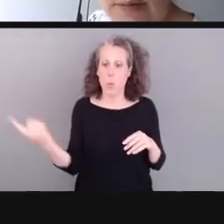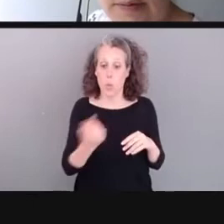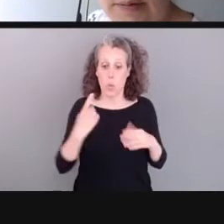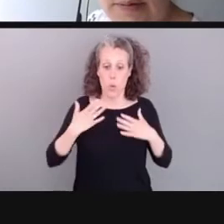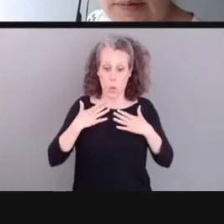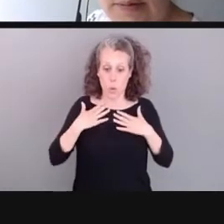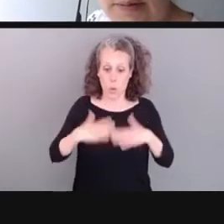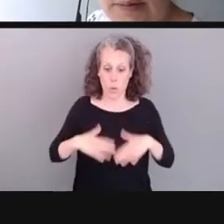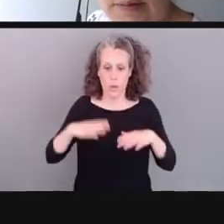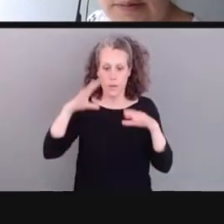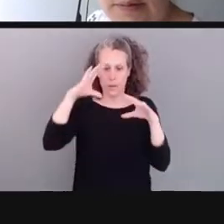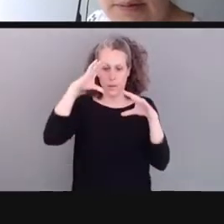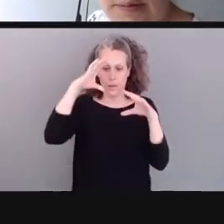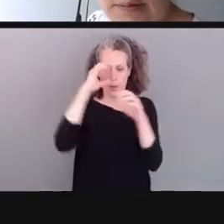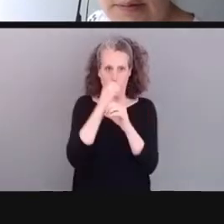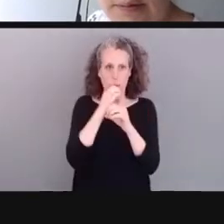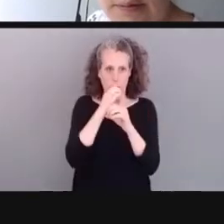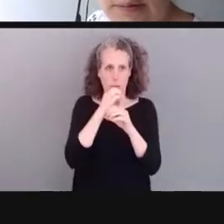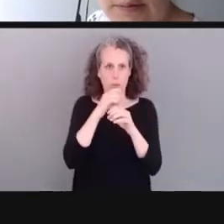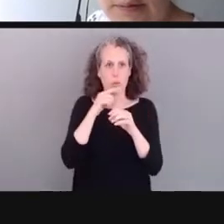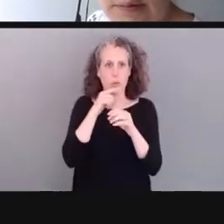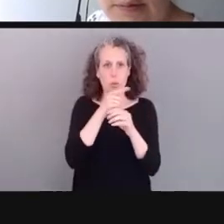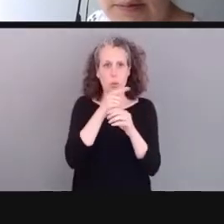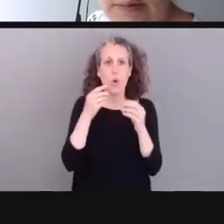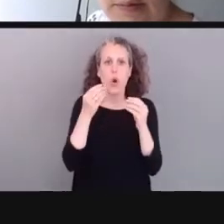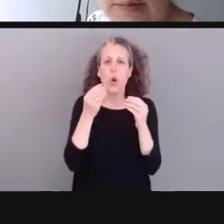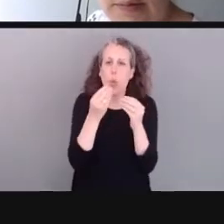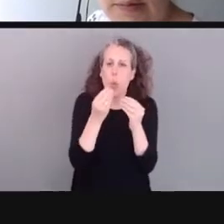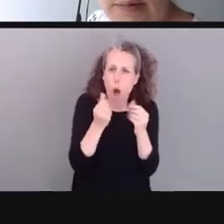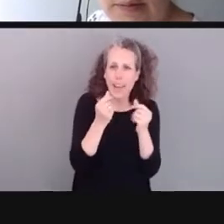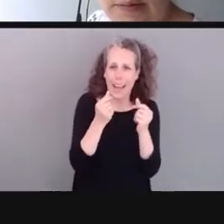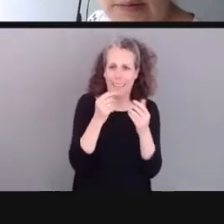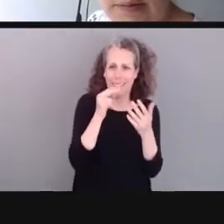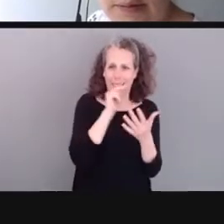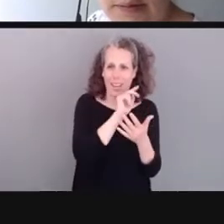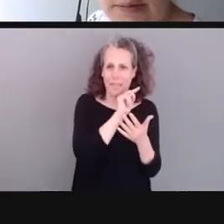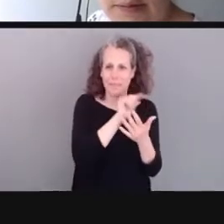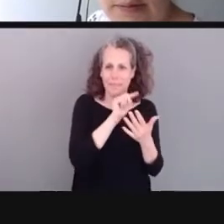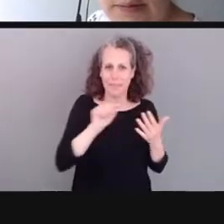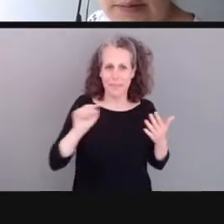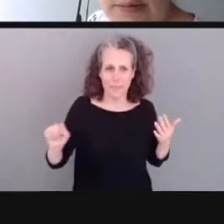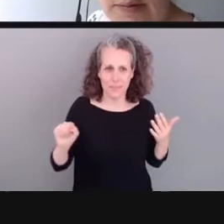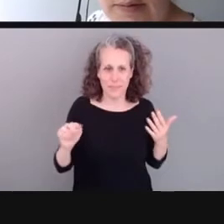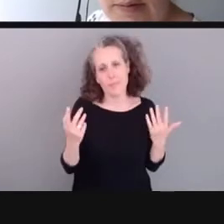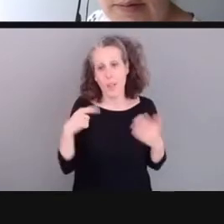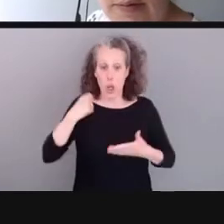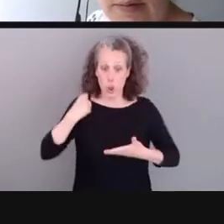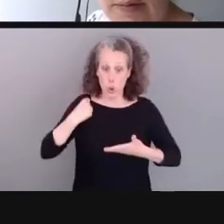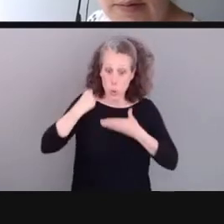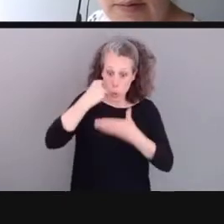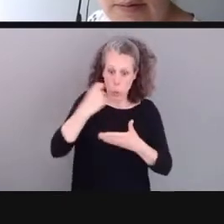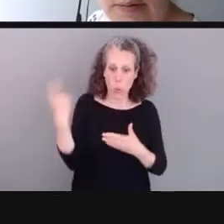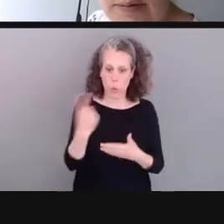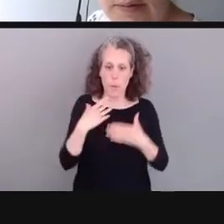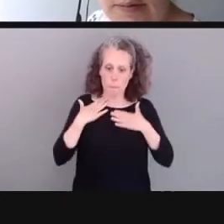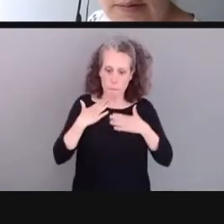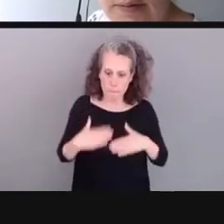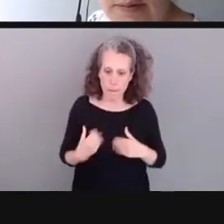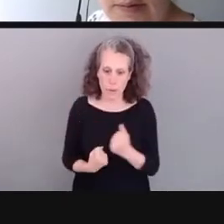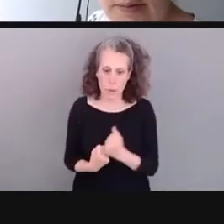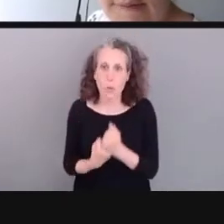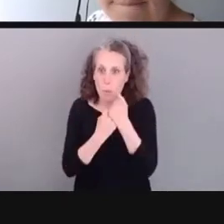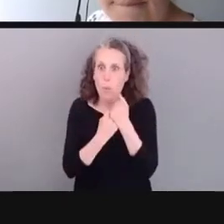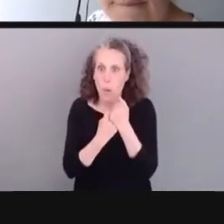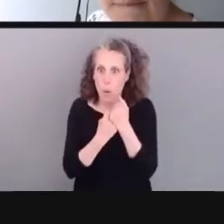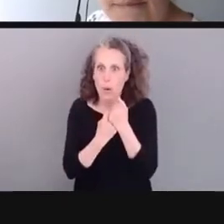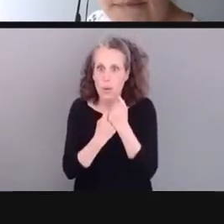on qualitative aspects at the moment, but for sure we as a donor need to support new ways